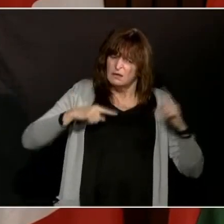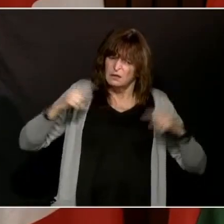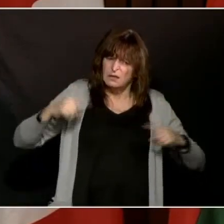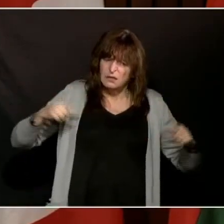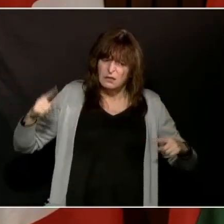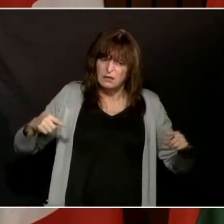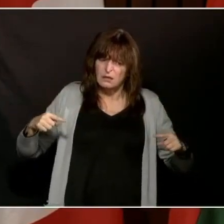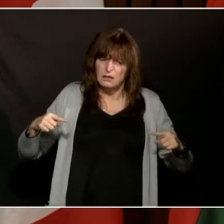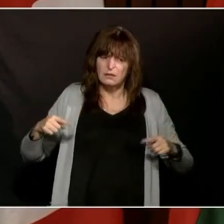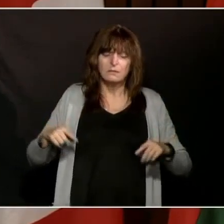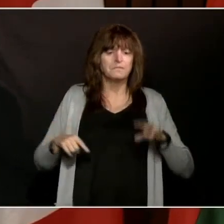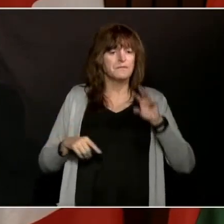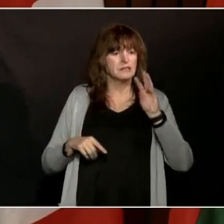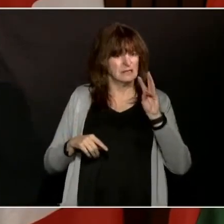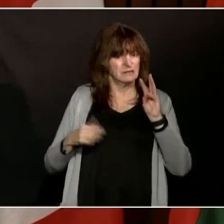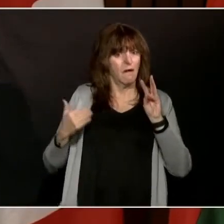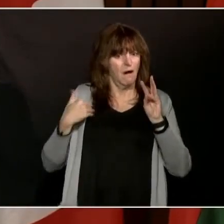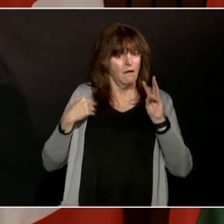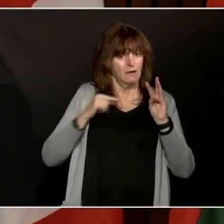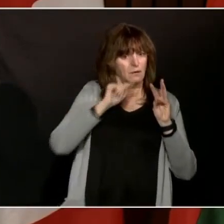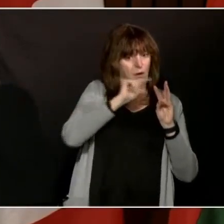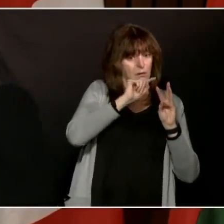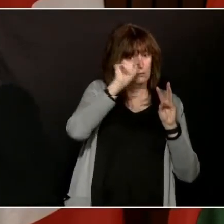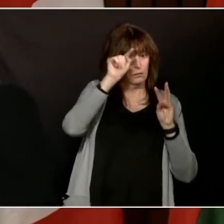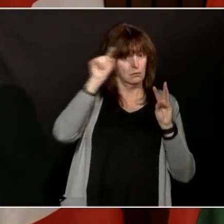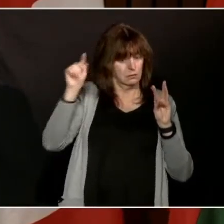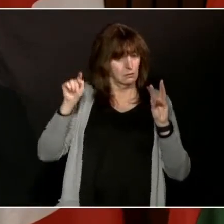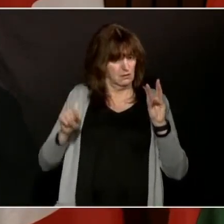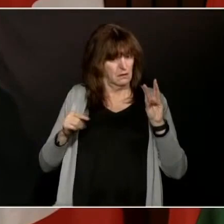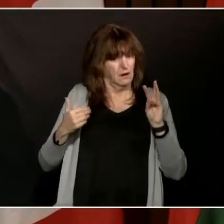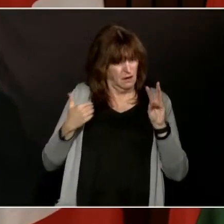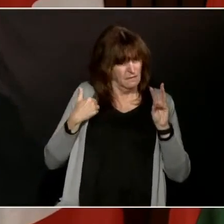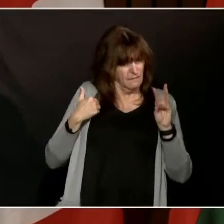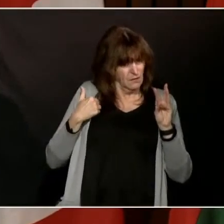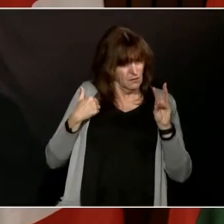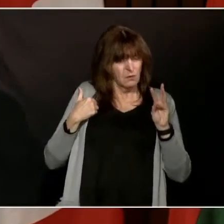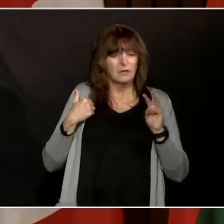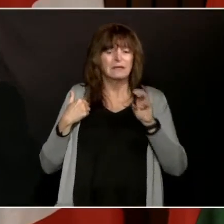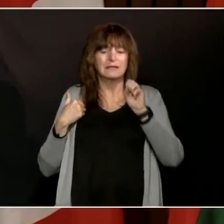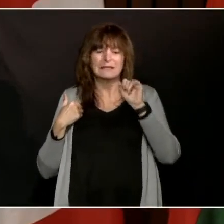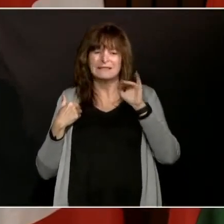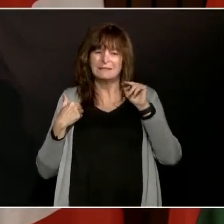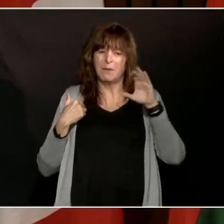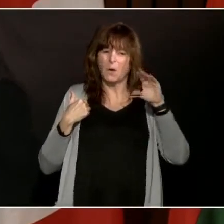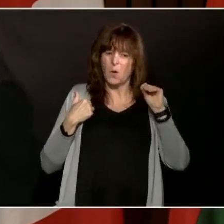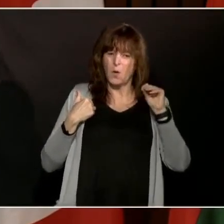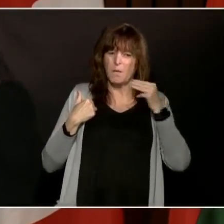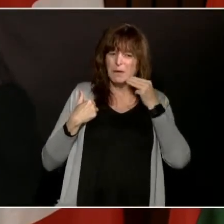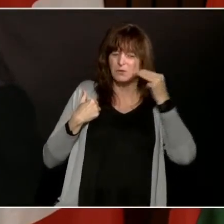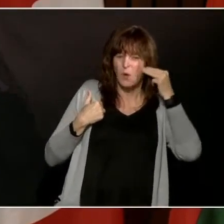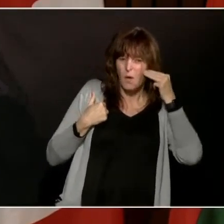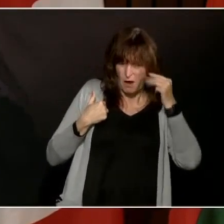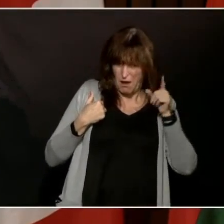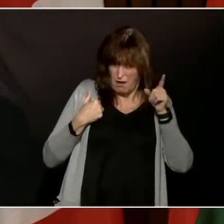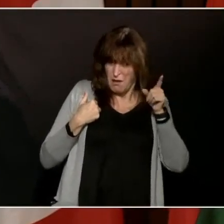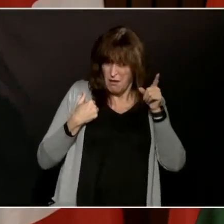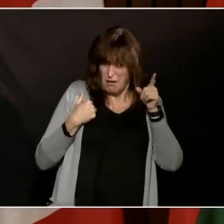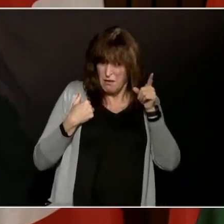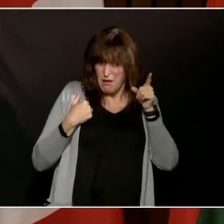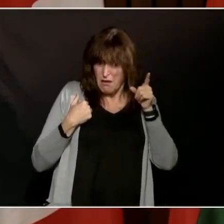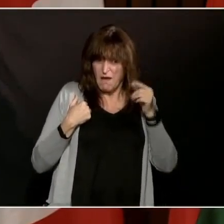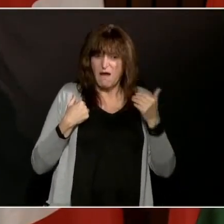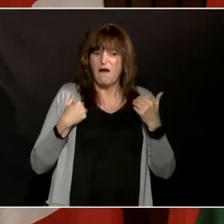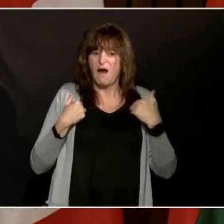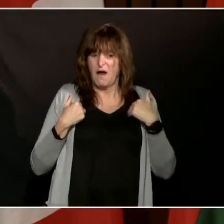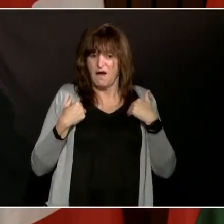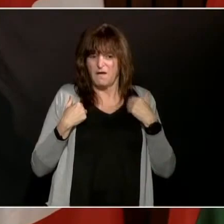identified in this interim analysis, and Simcoe Muskoka District Health Unit was represented because of the cases that were